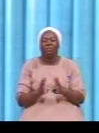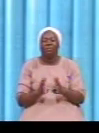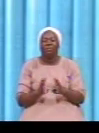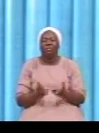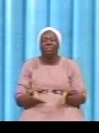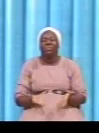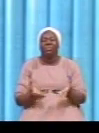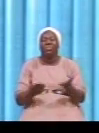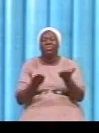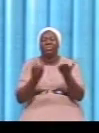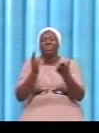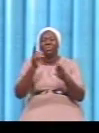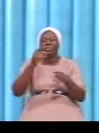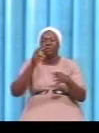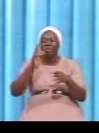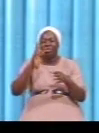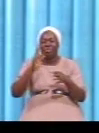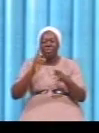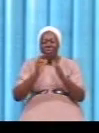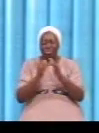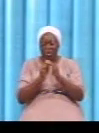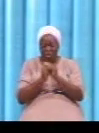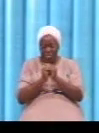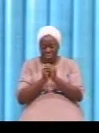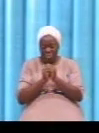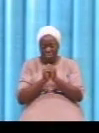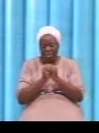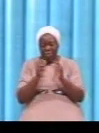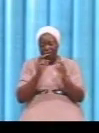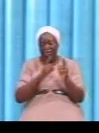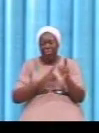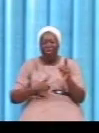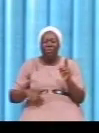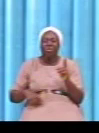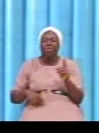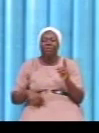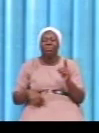Lift him up. Let's worship and exalt him.